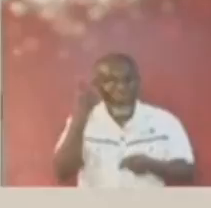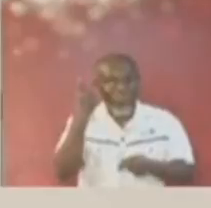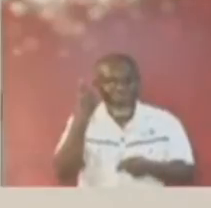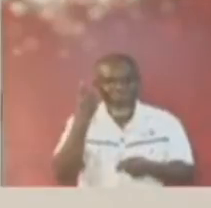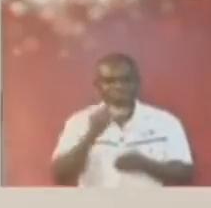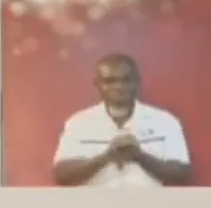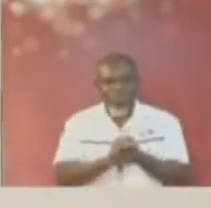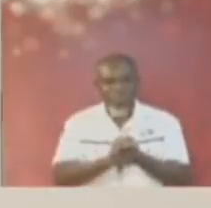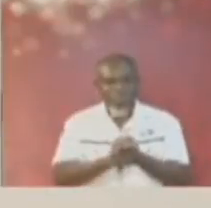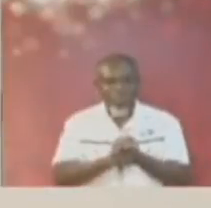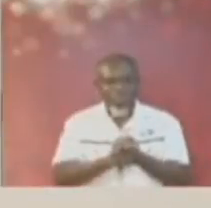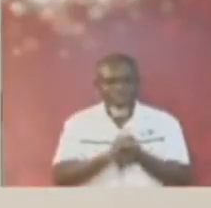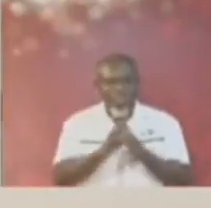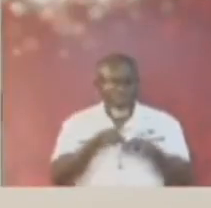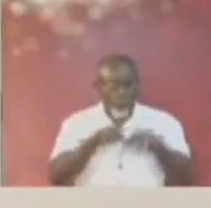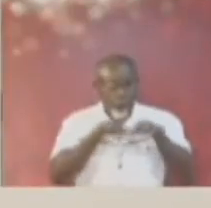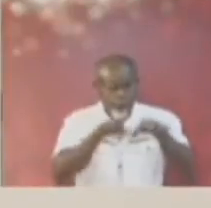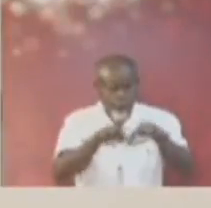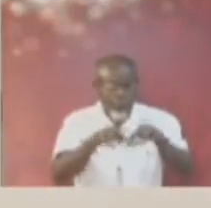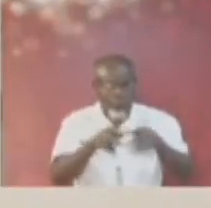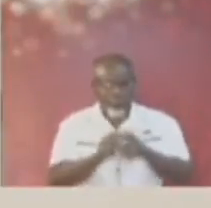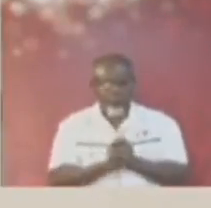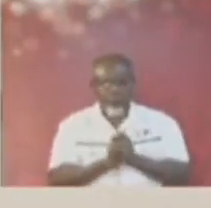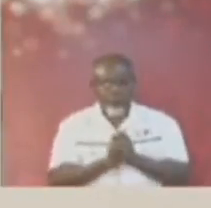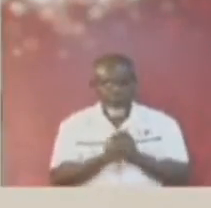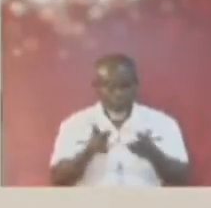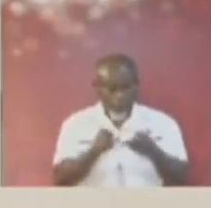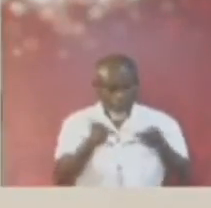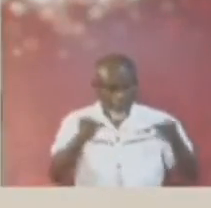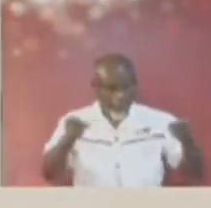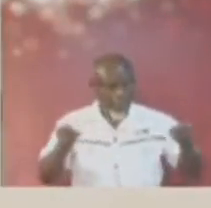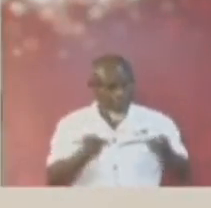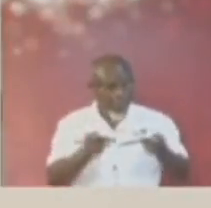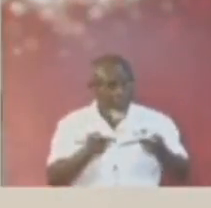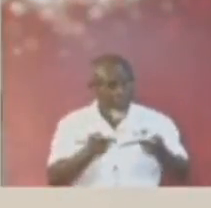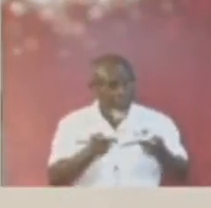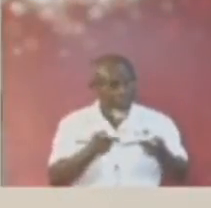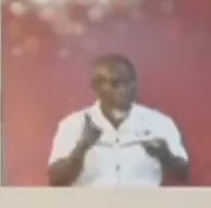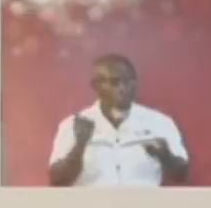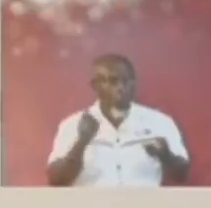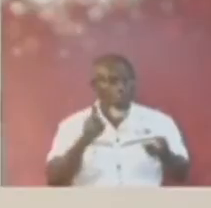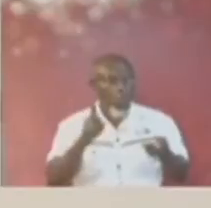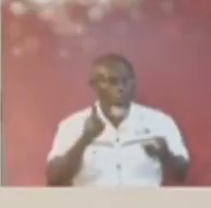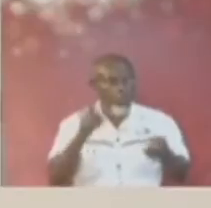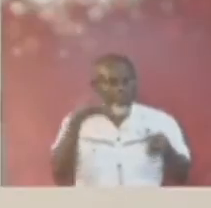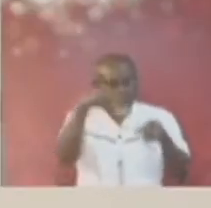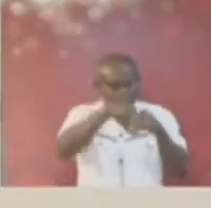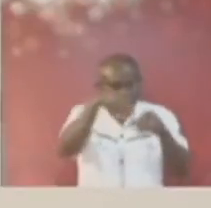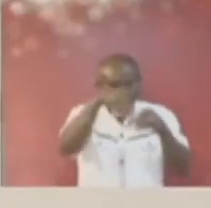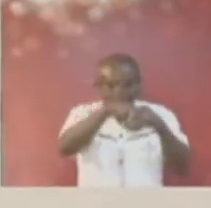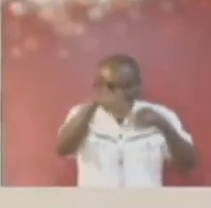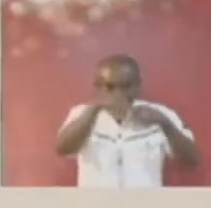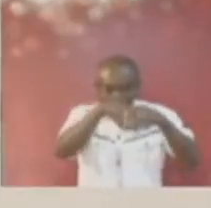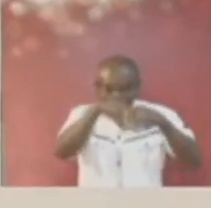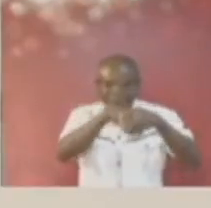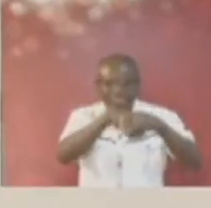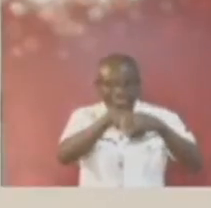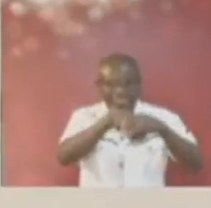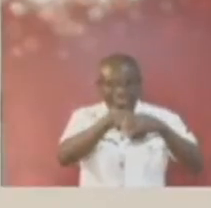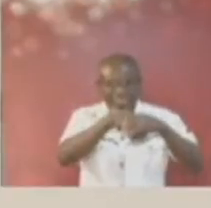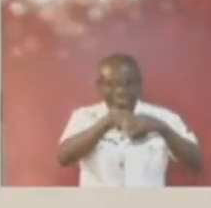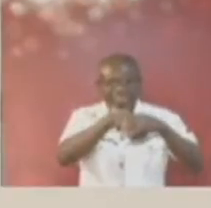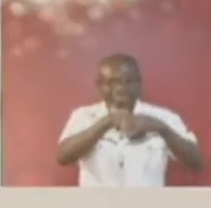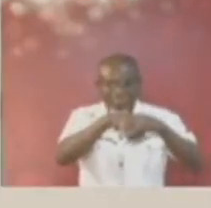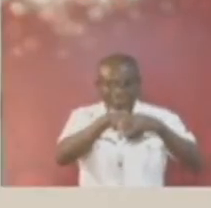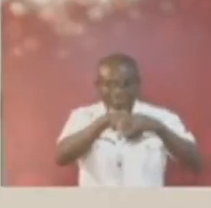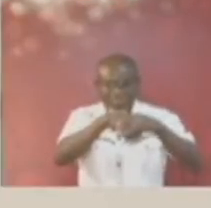promote crowding. Place, indoor locations that have recirculating air, and have people in